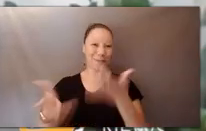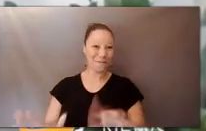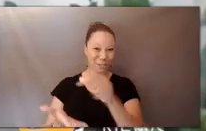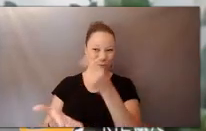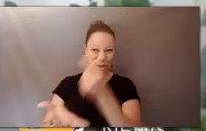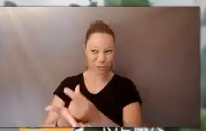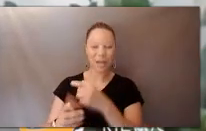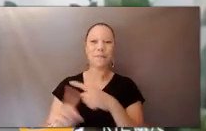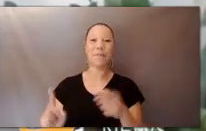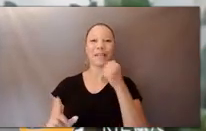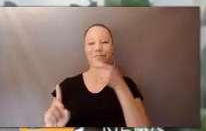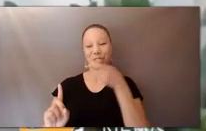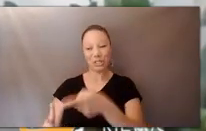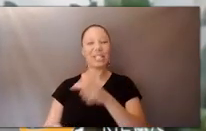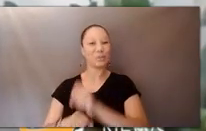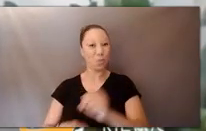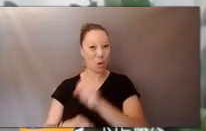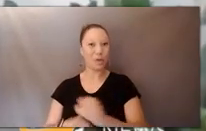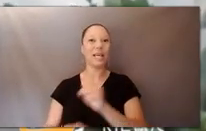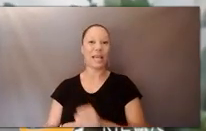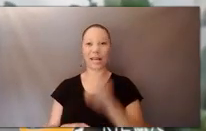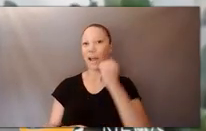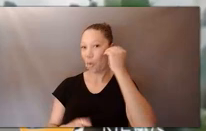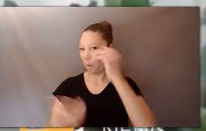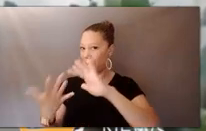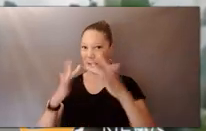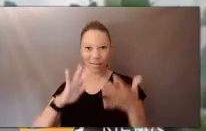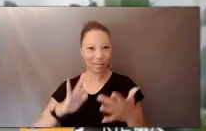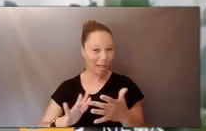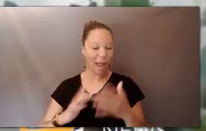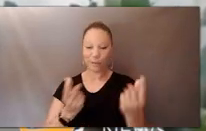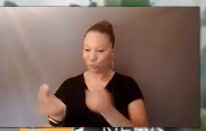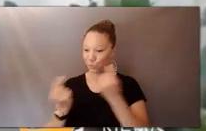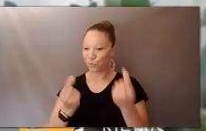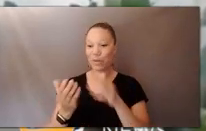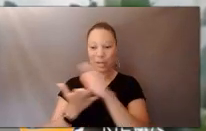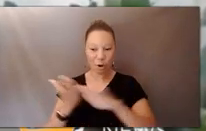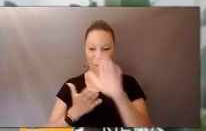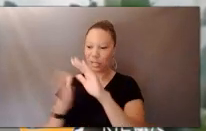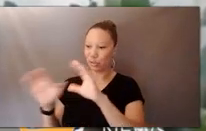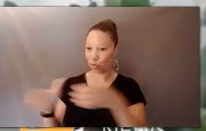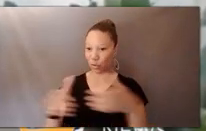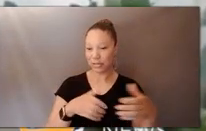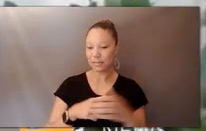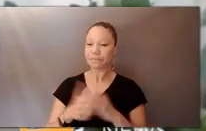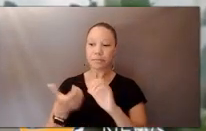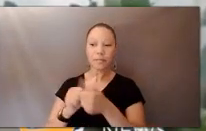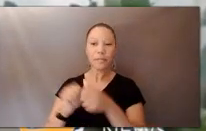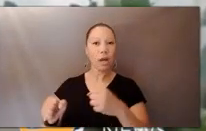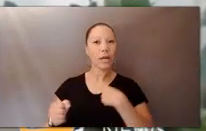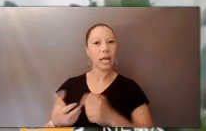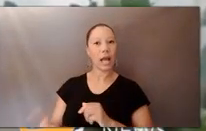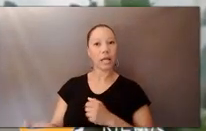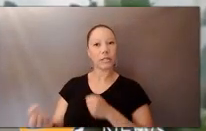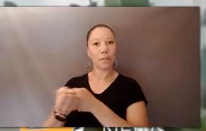but she's here working at home online, going through, all of her college courses. How can I support my